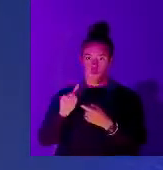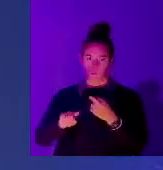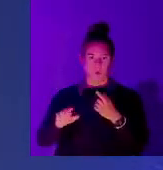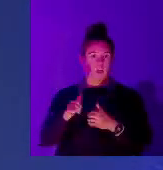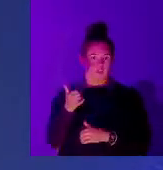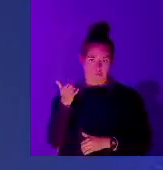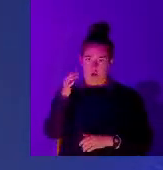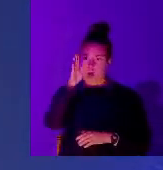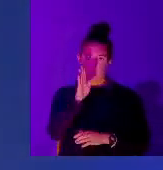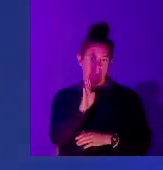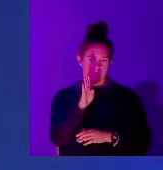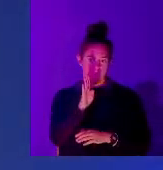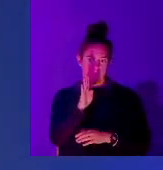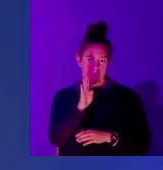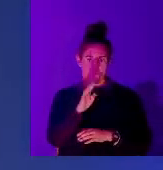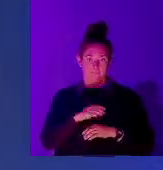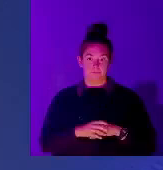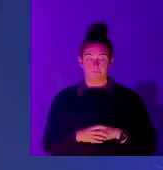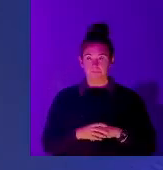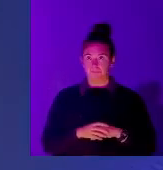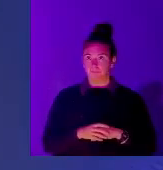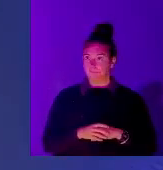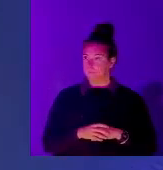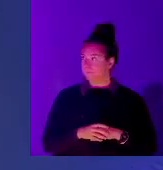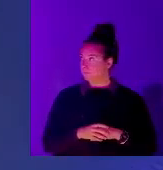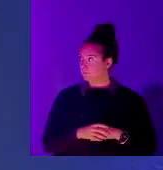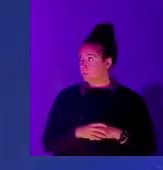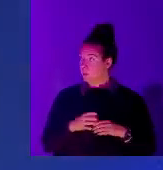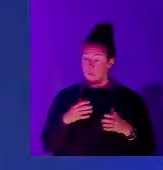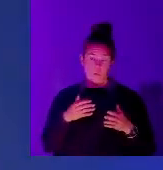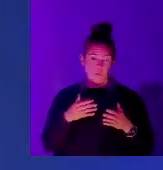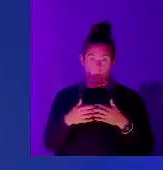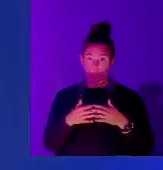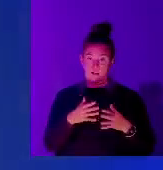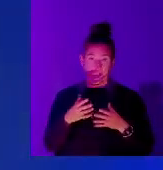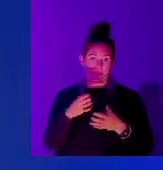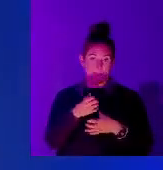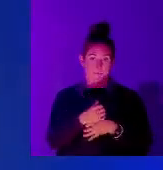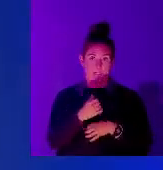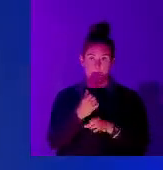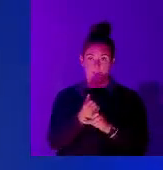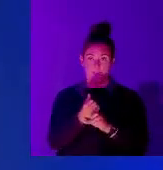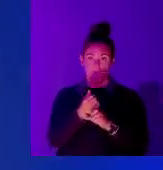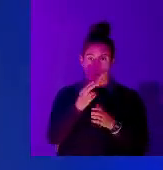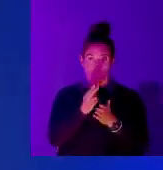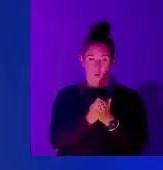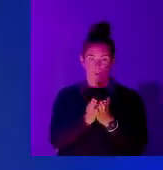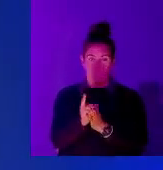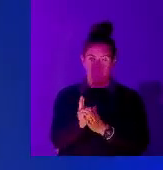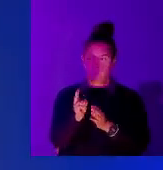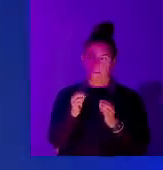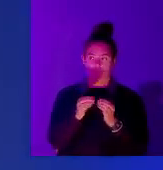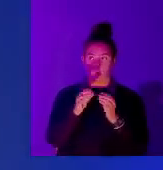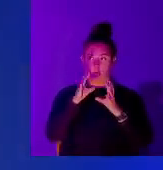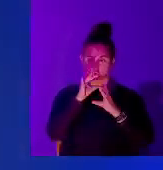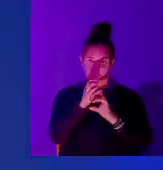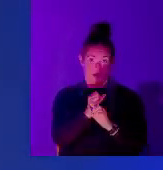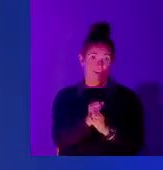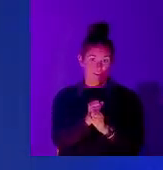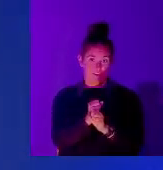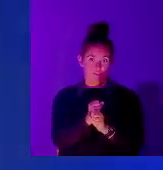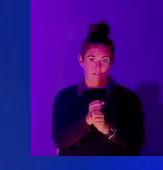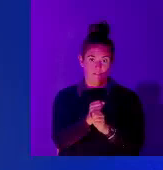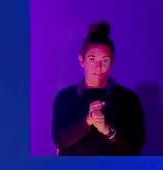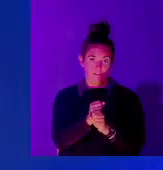Whatever makes holiness more attractive and desirable, and sin more repulsive and intolerable, can